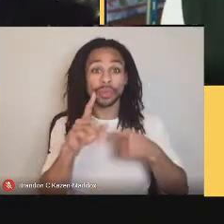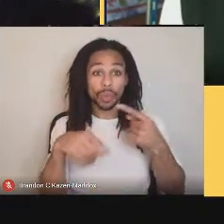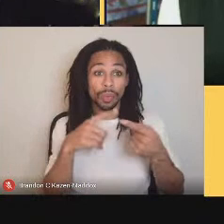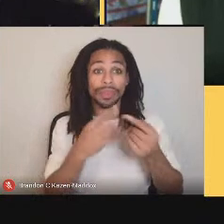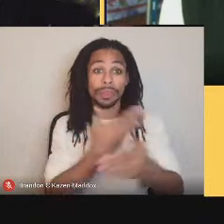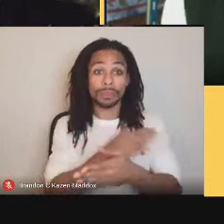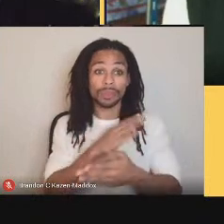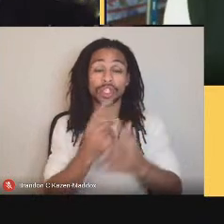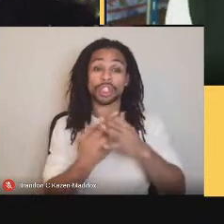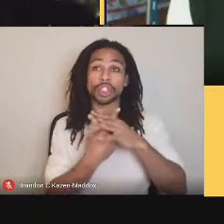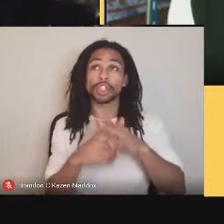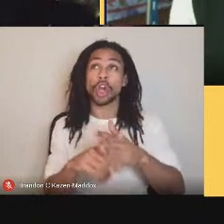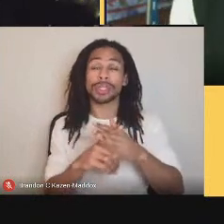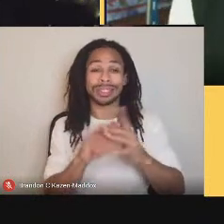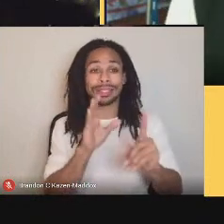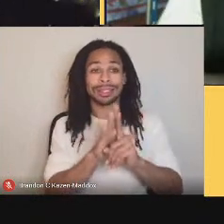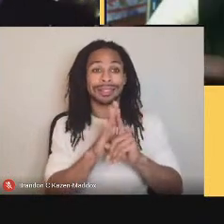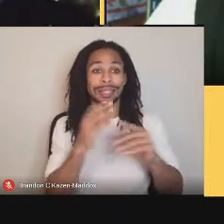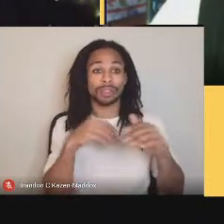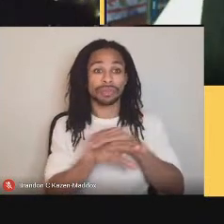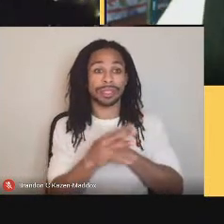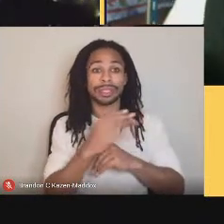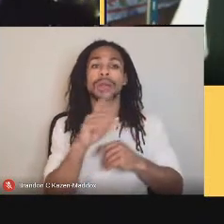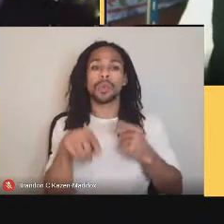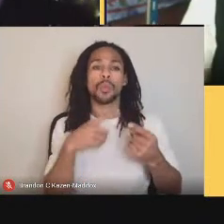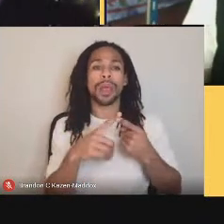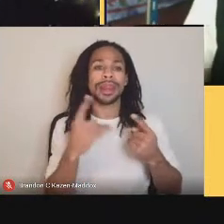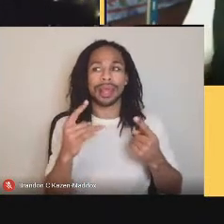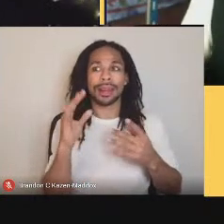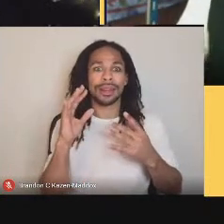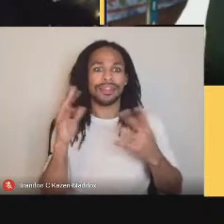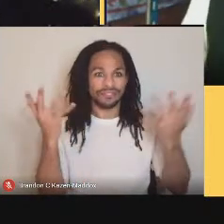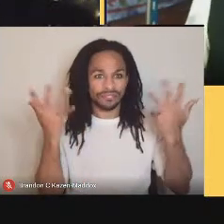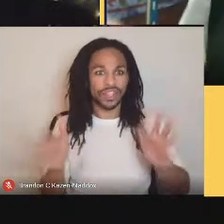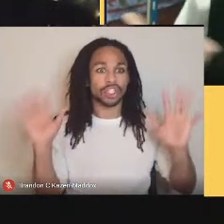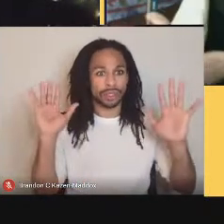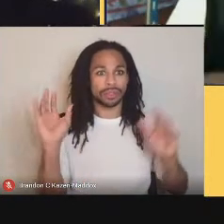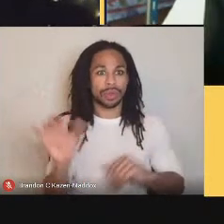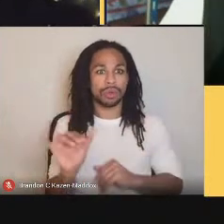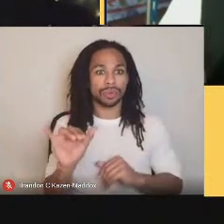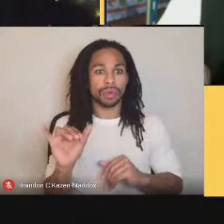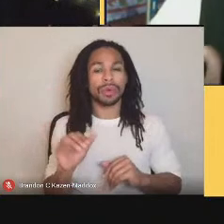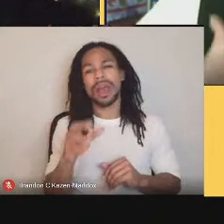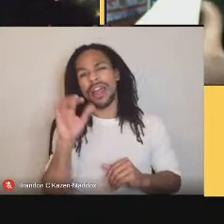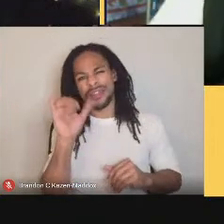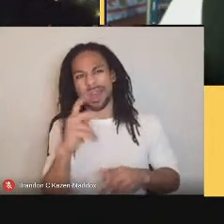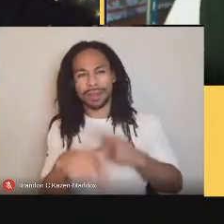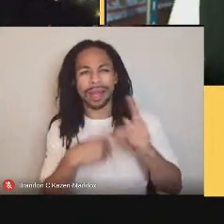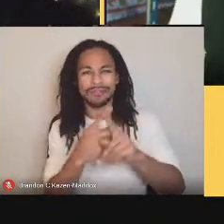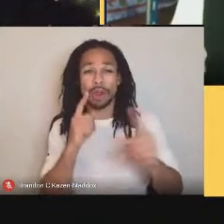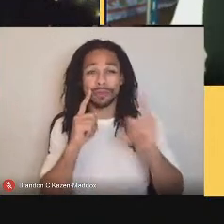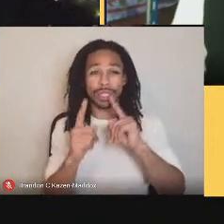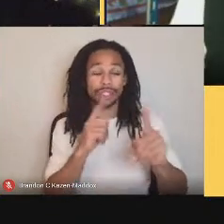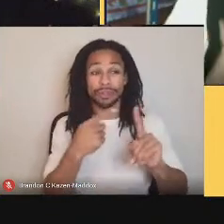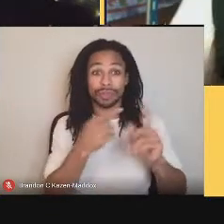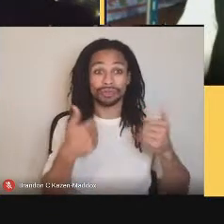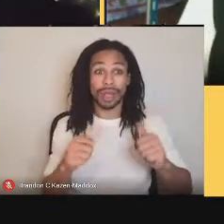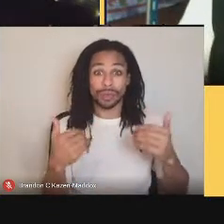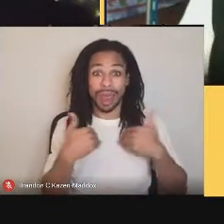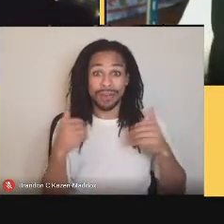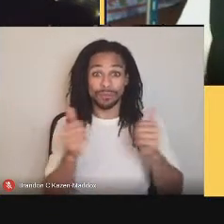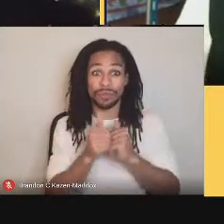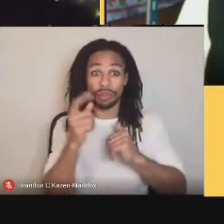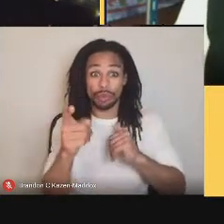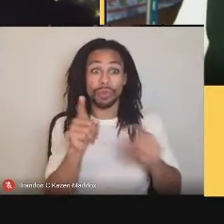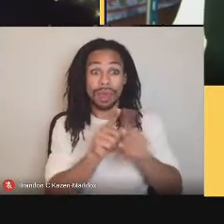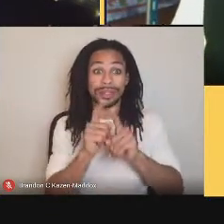its entrance and especially when it makes its exit, and kind of the conversation that it's trying to have with you as an